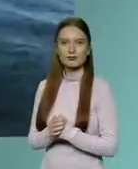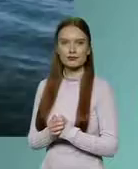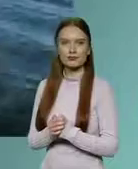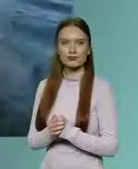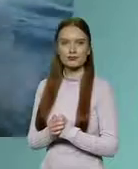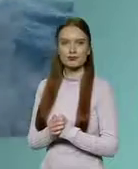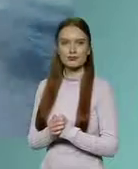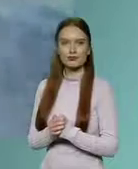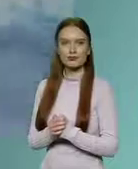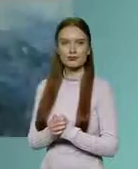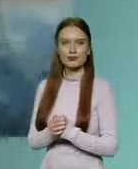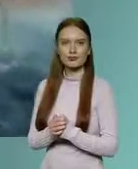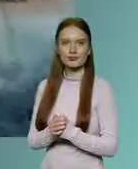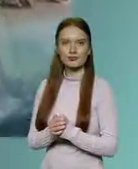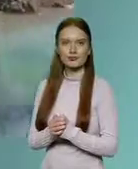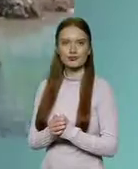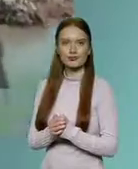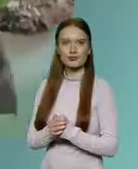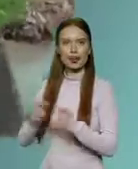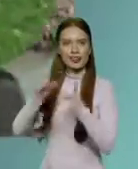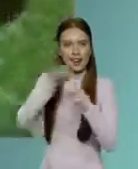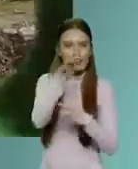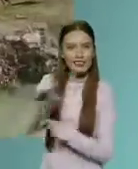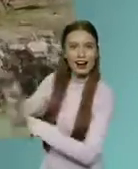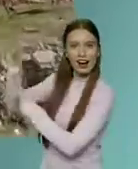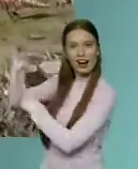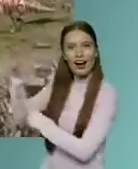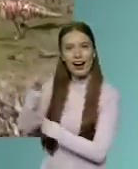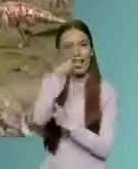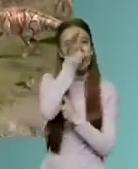A shark jumps out of the sea. Dino!